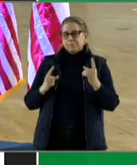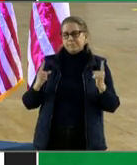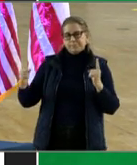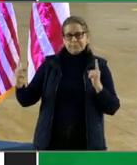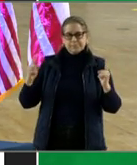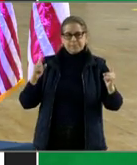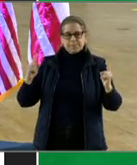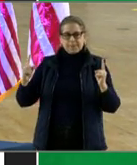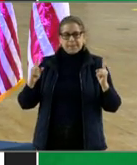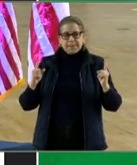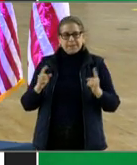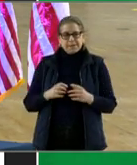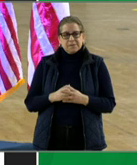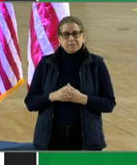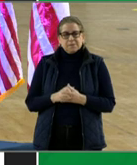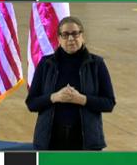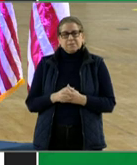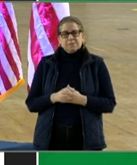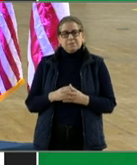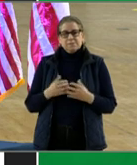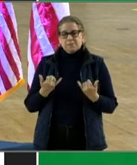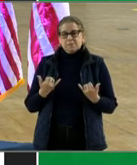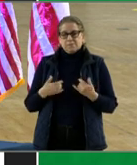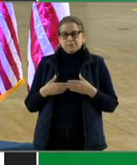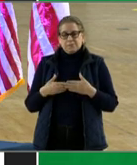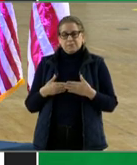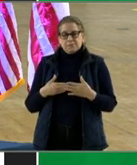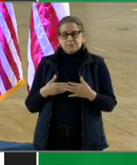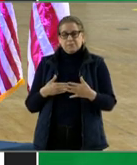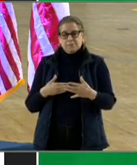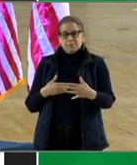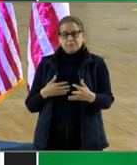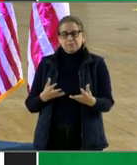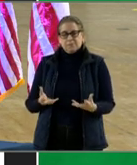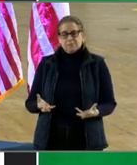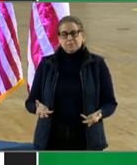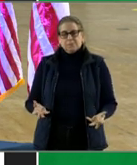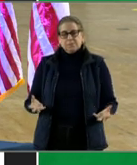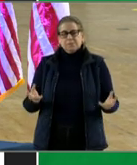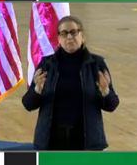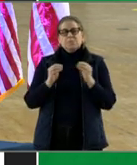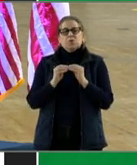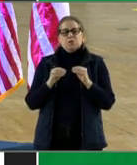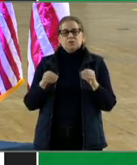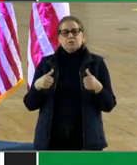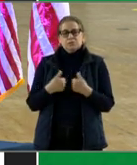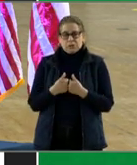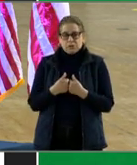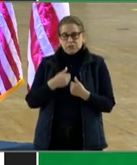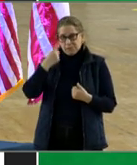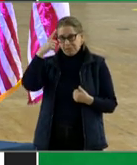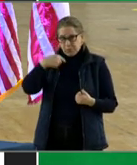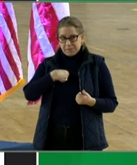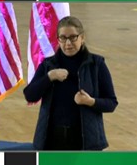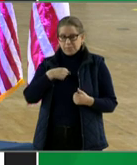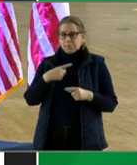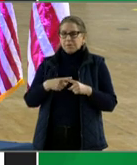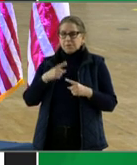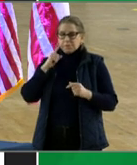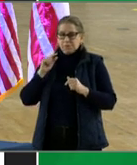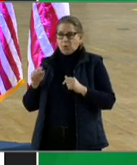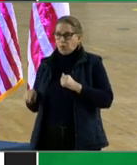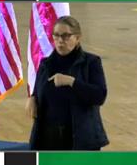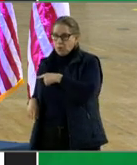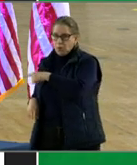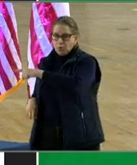course, be more challenging. For me and all of us, we are affected by this